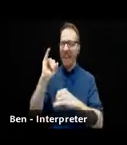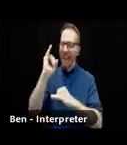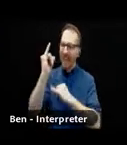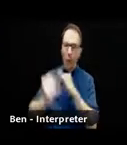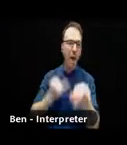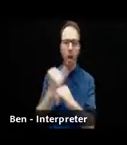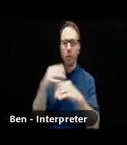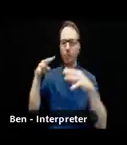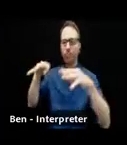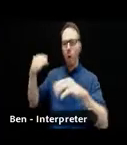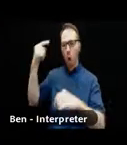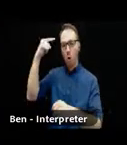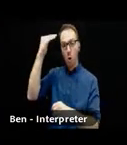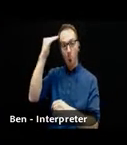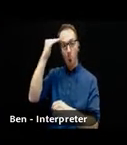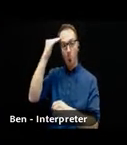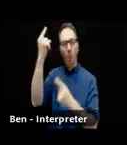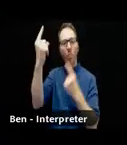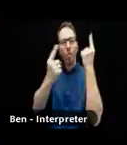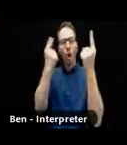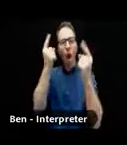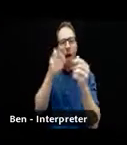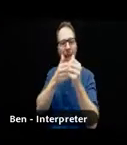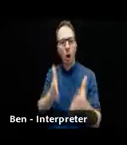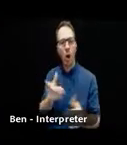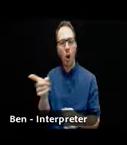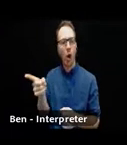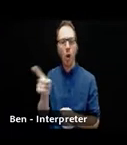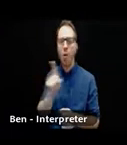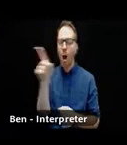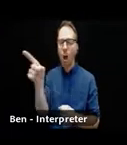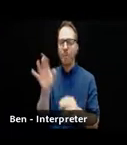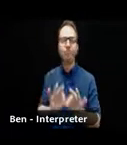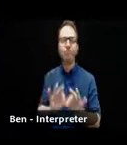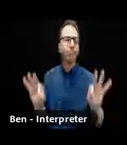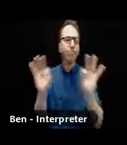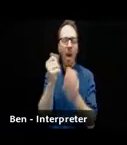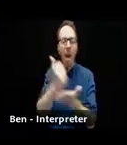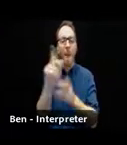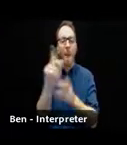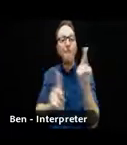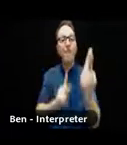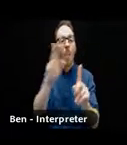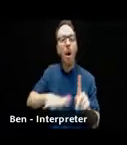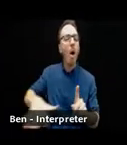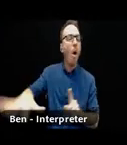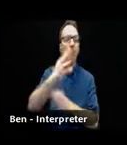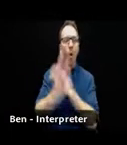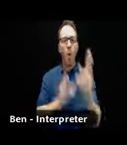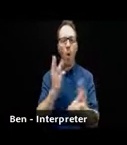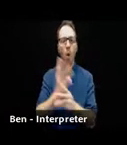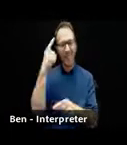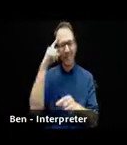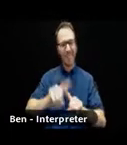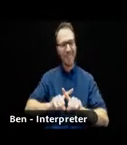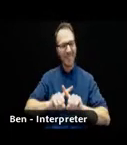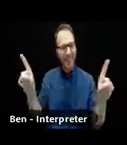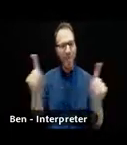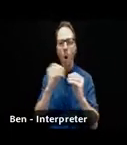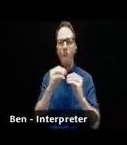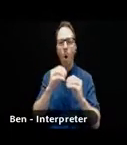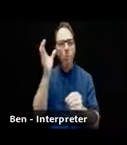known thought leader. And she has really been instrumental in helping people around the world to think differently and more creatively about